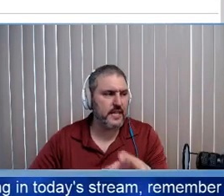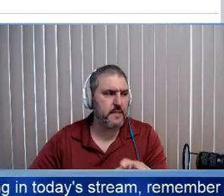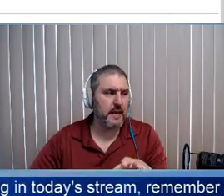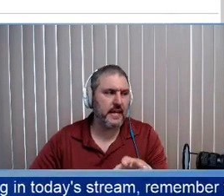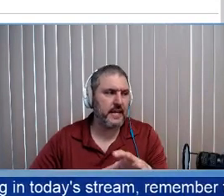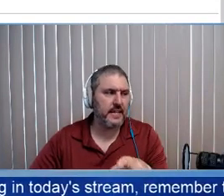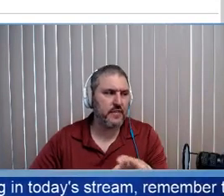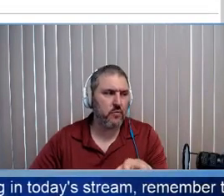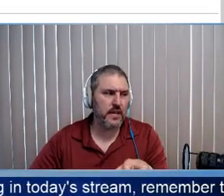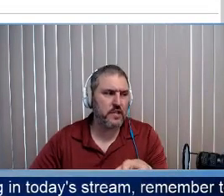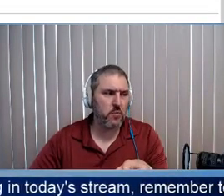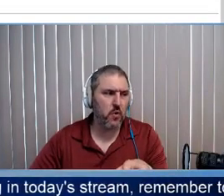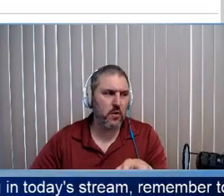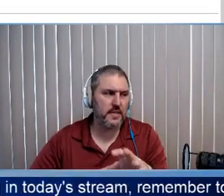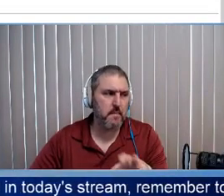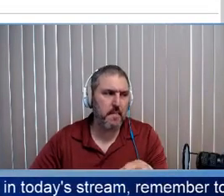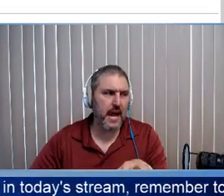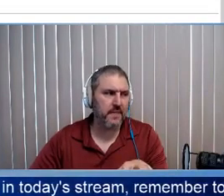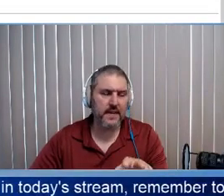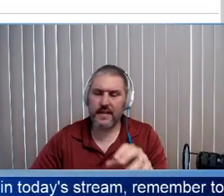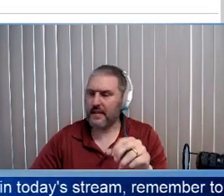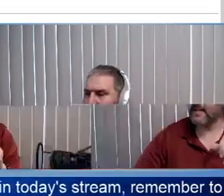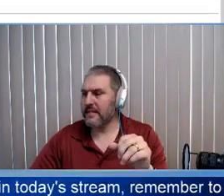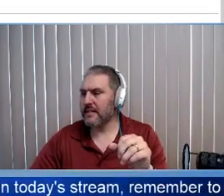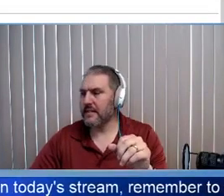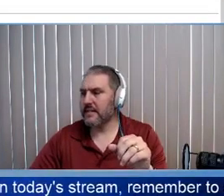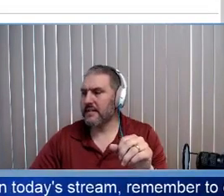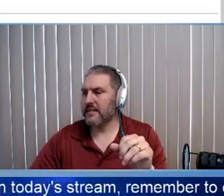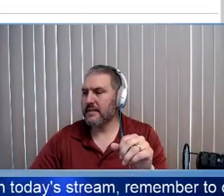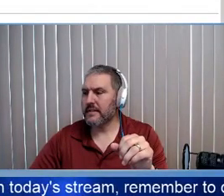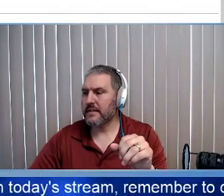This race baiting and this race war is a bad thing.